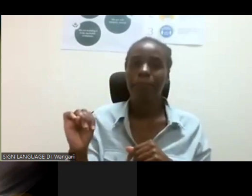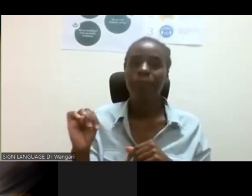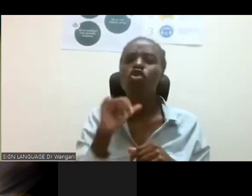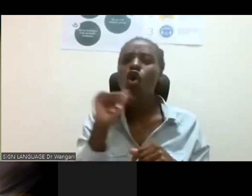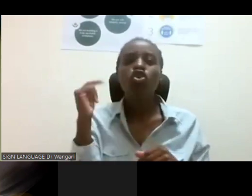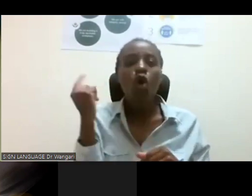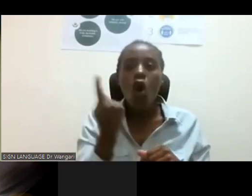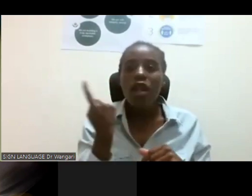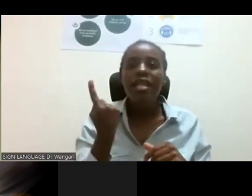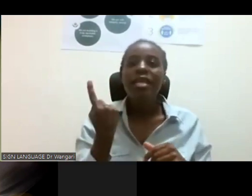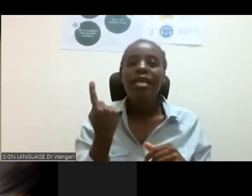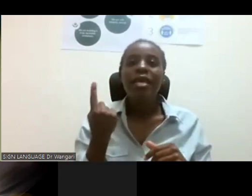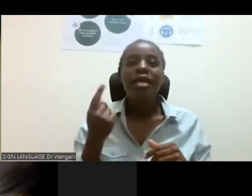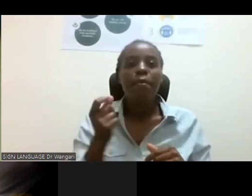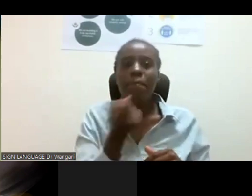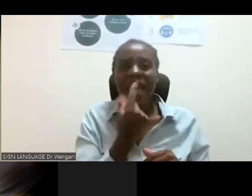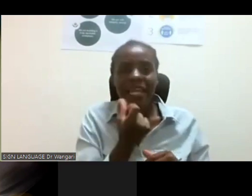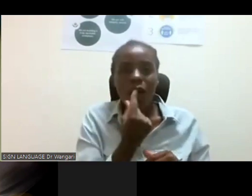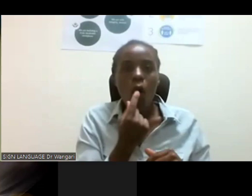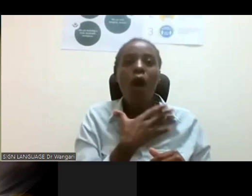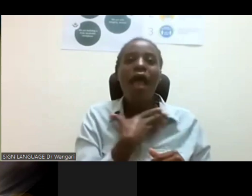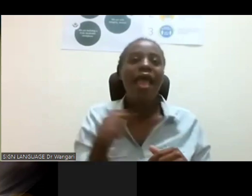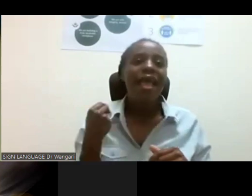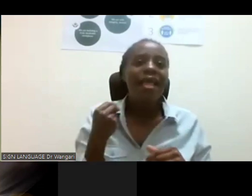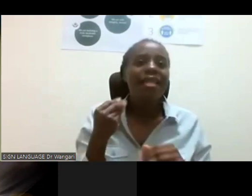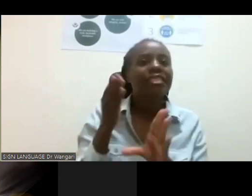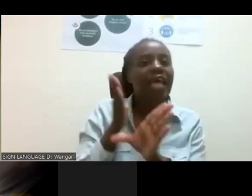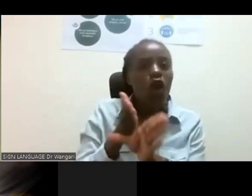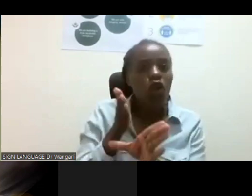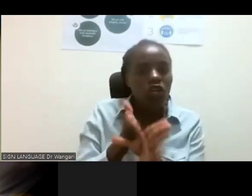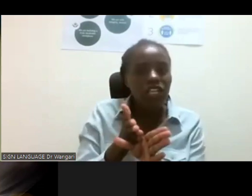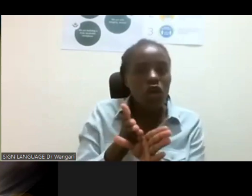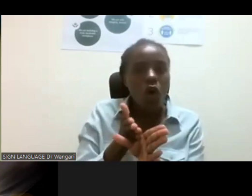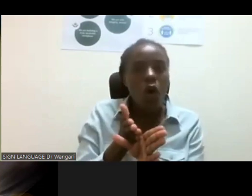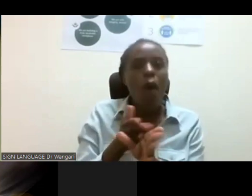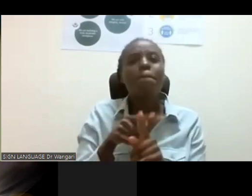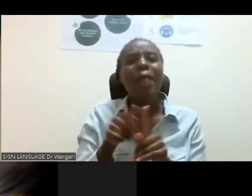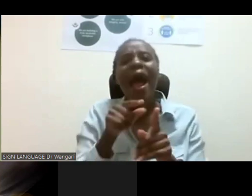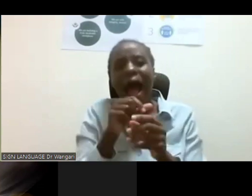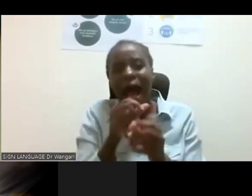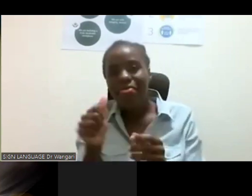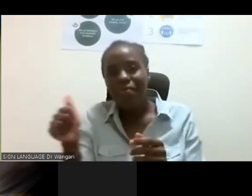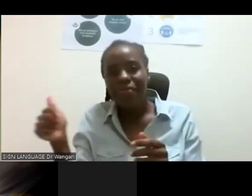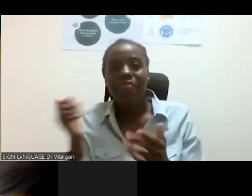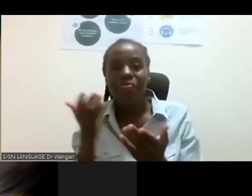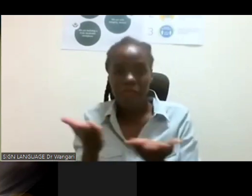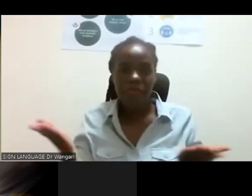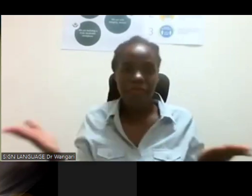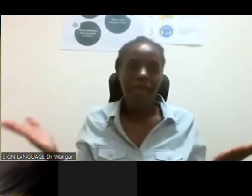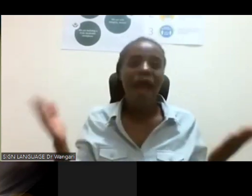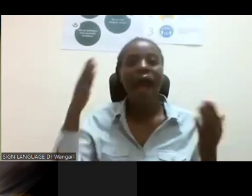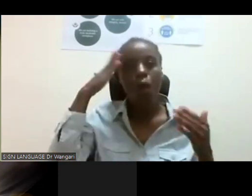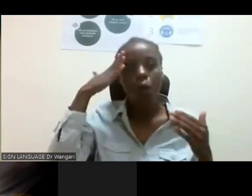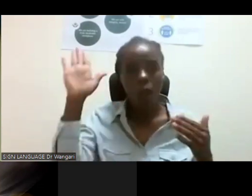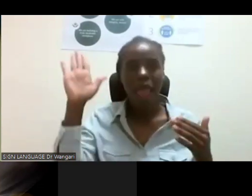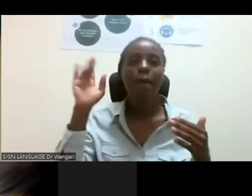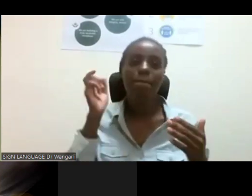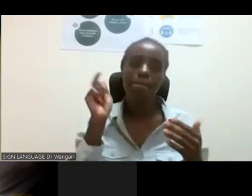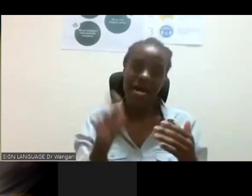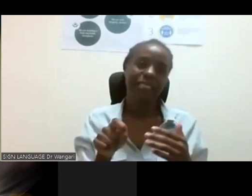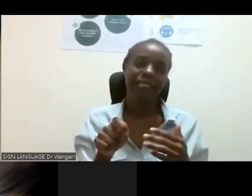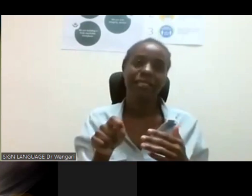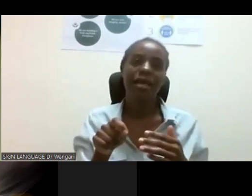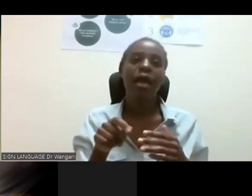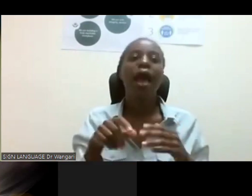and psychological consequences of FGMC, but that we're also aware that to address those